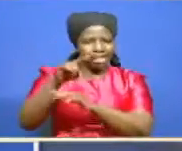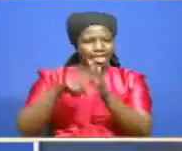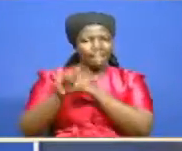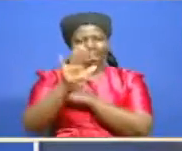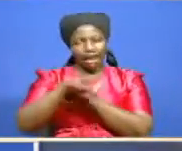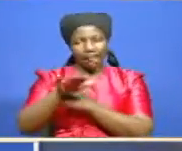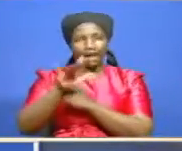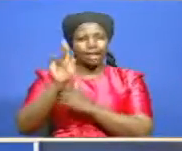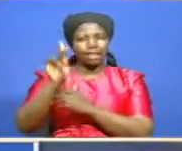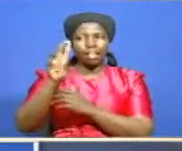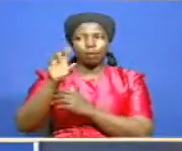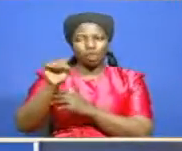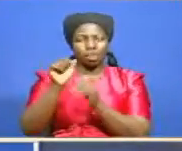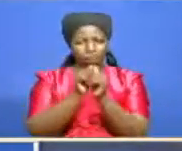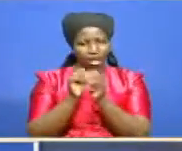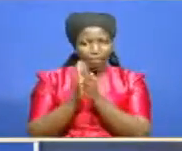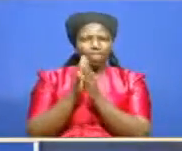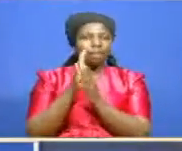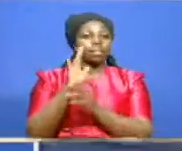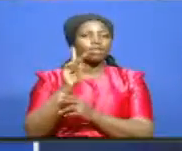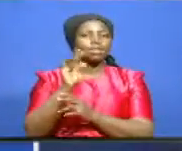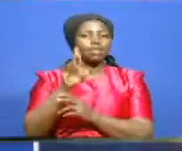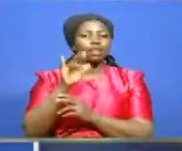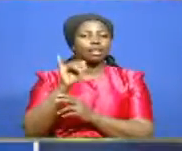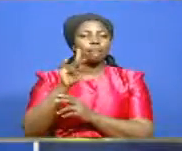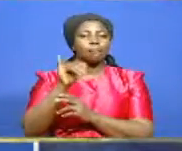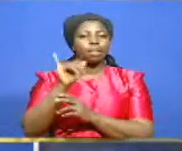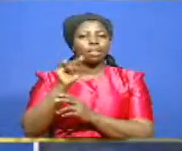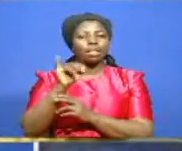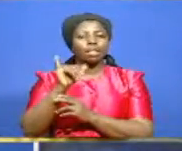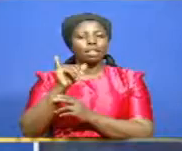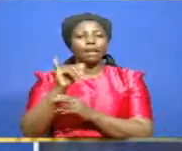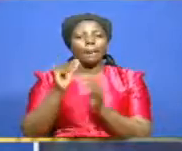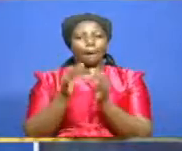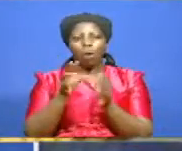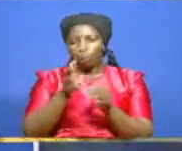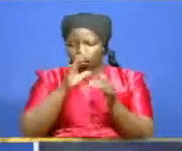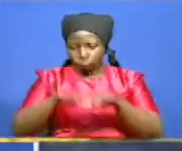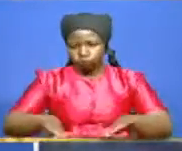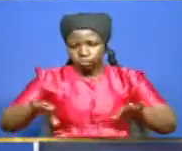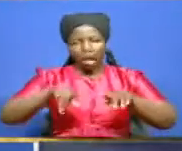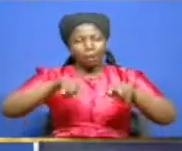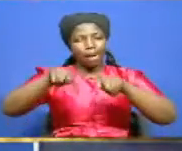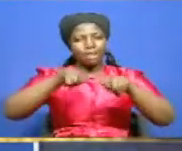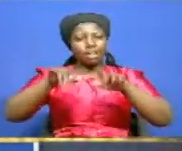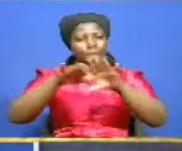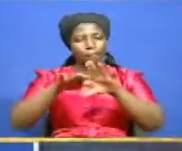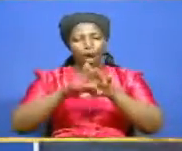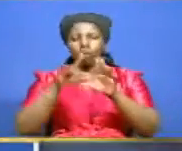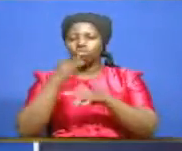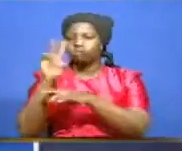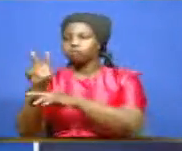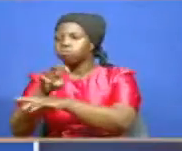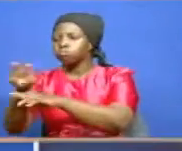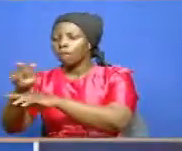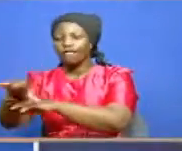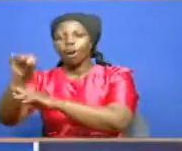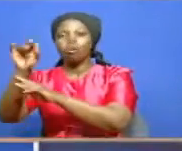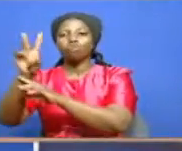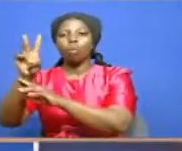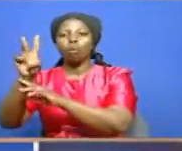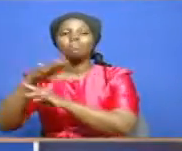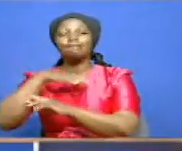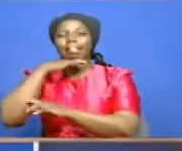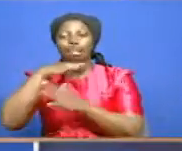wildlife officials, together with Kilipini Beach Management Unit members who were on patrol, came across the two decomposing